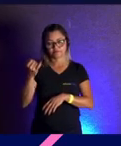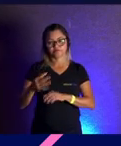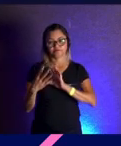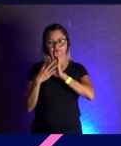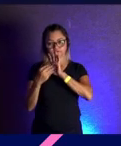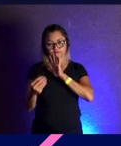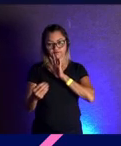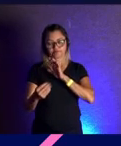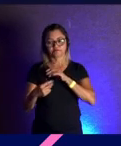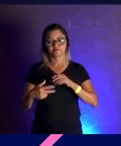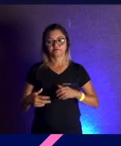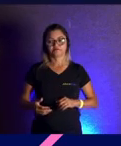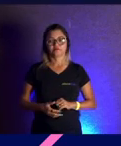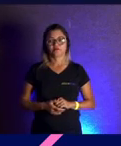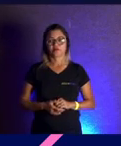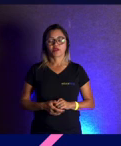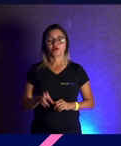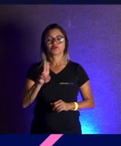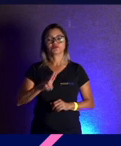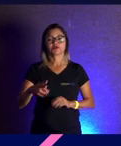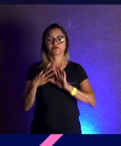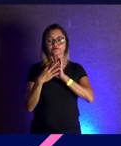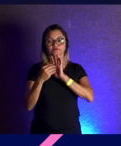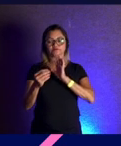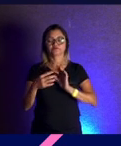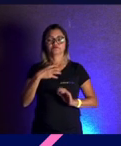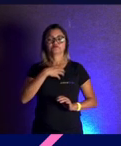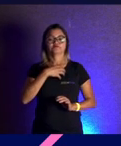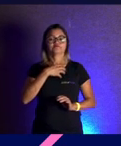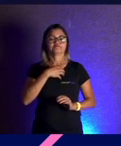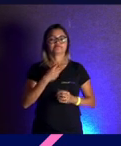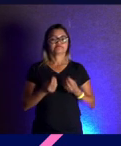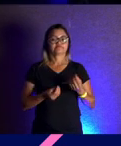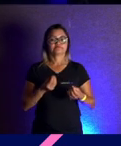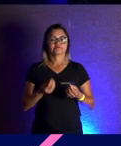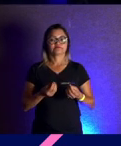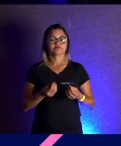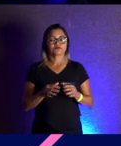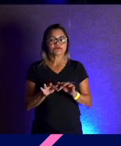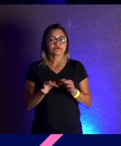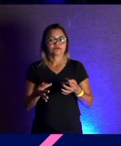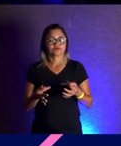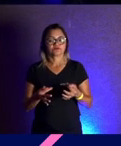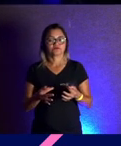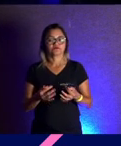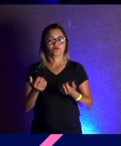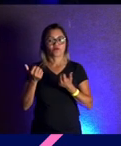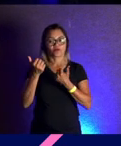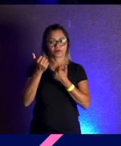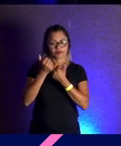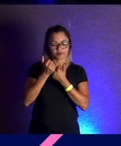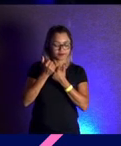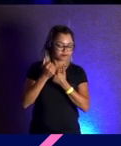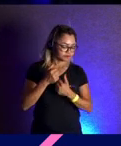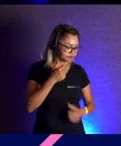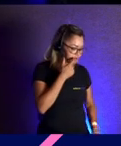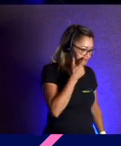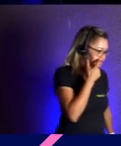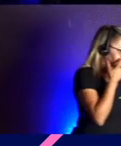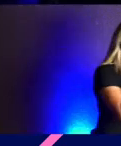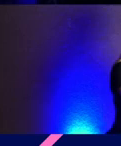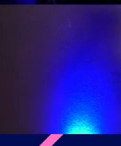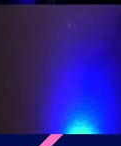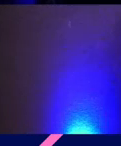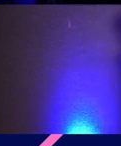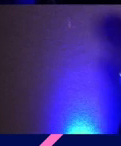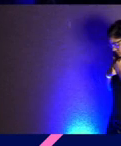naively, and you don't respect those assumptions, you'll get the wrong answer. But you got the wrong answer. And one of the things is, let's